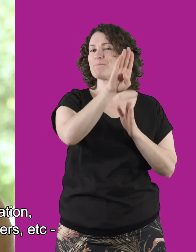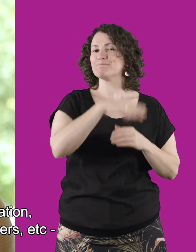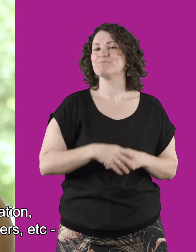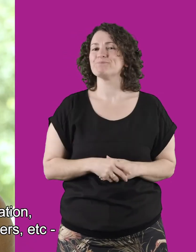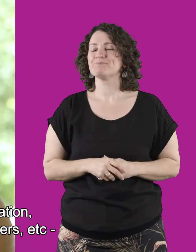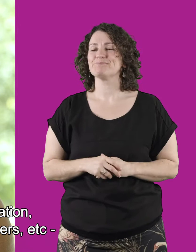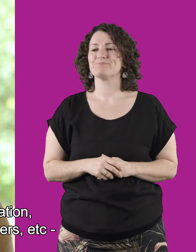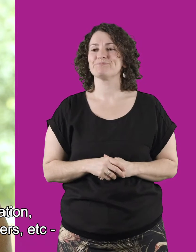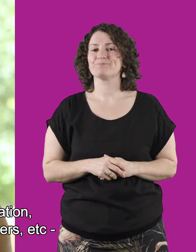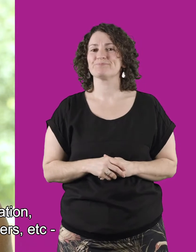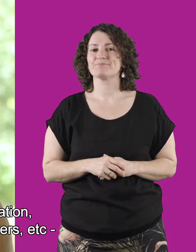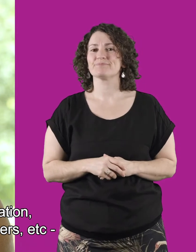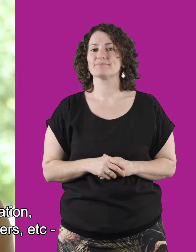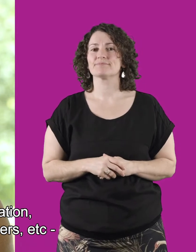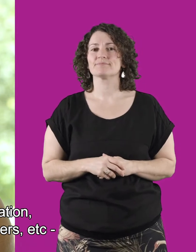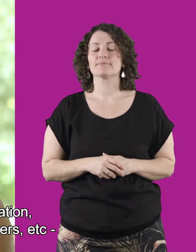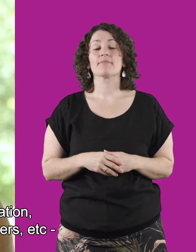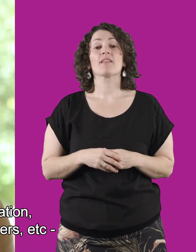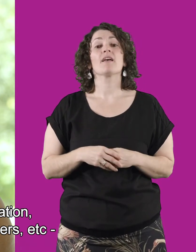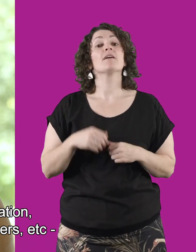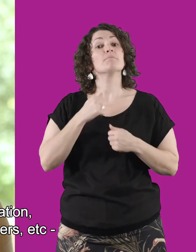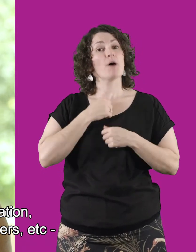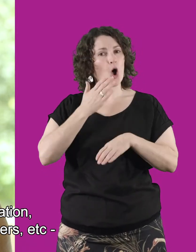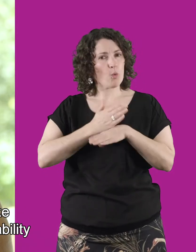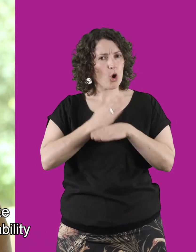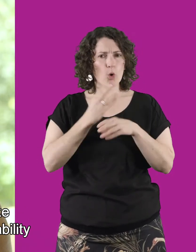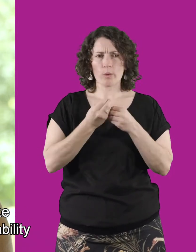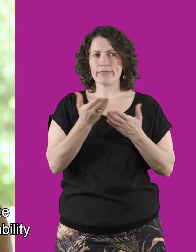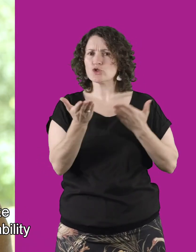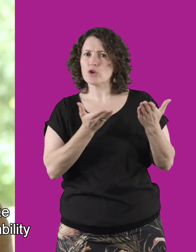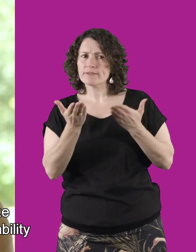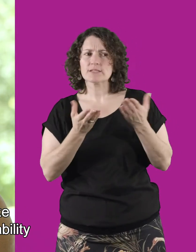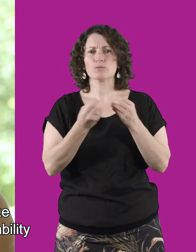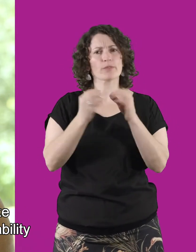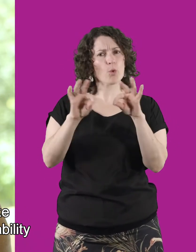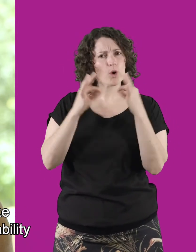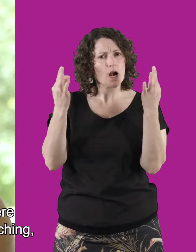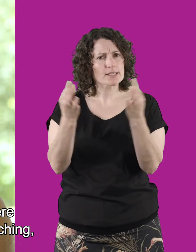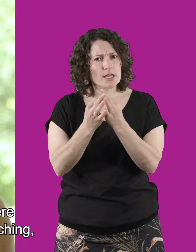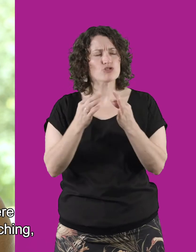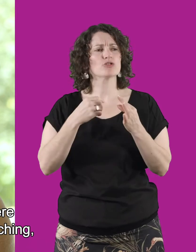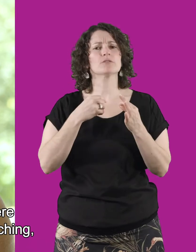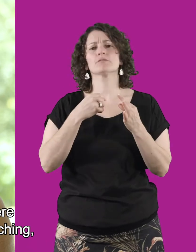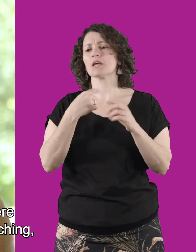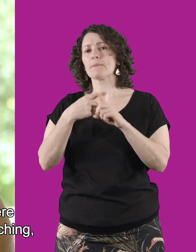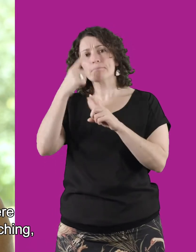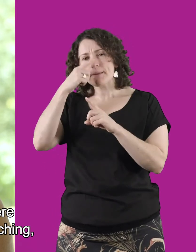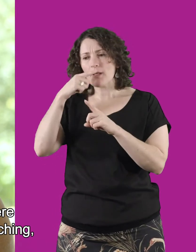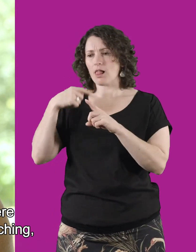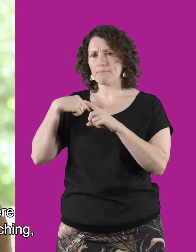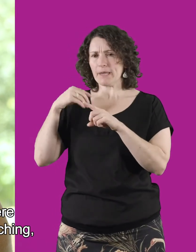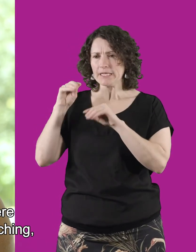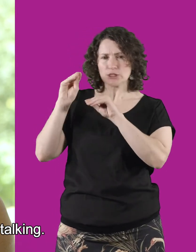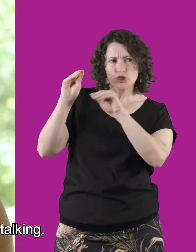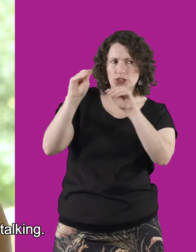education, with service providers, et cetera, it does make more accountability because there are